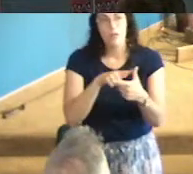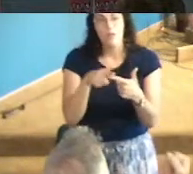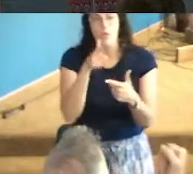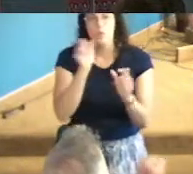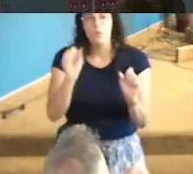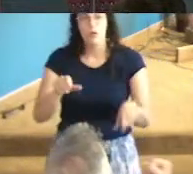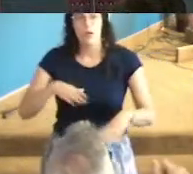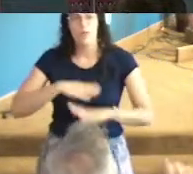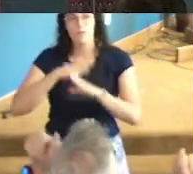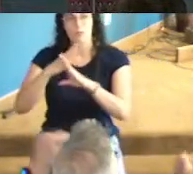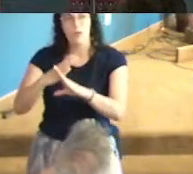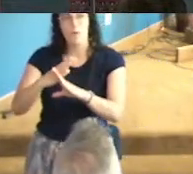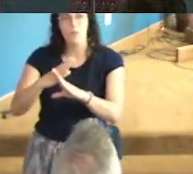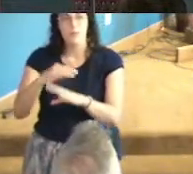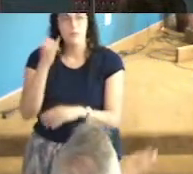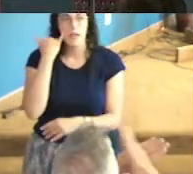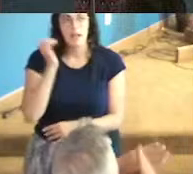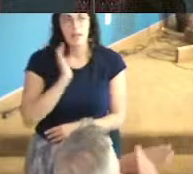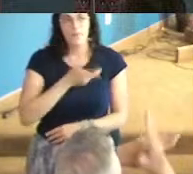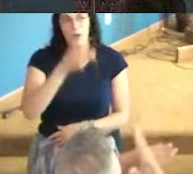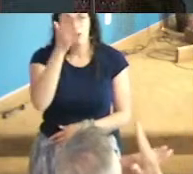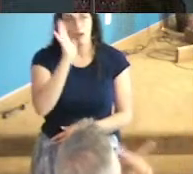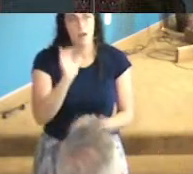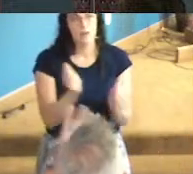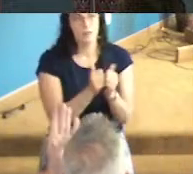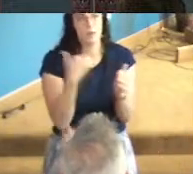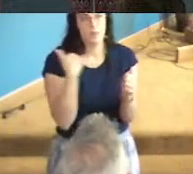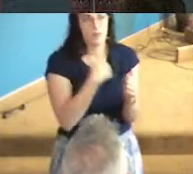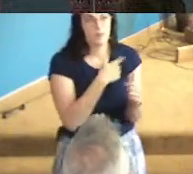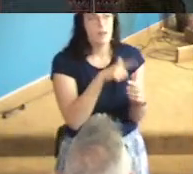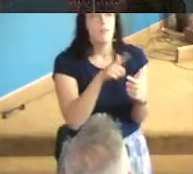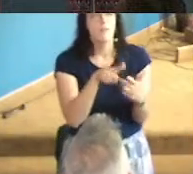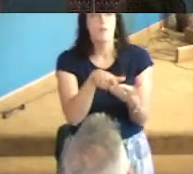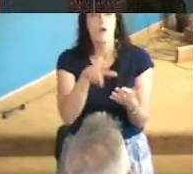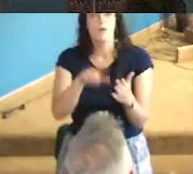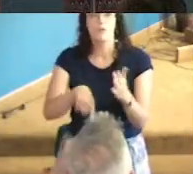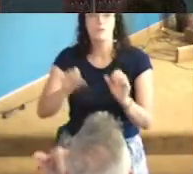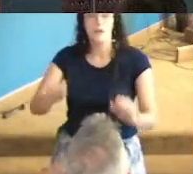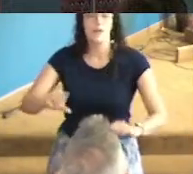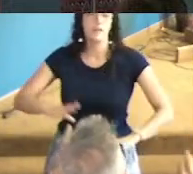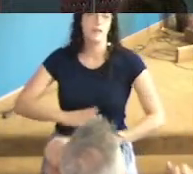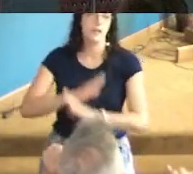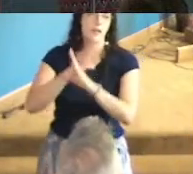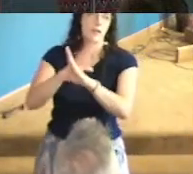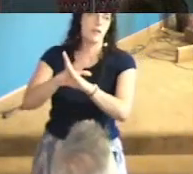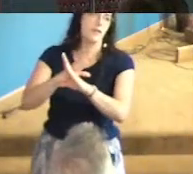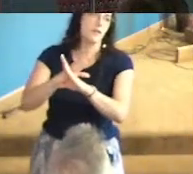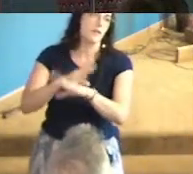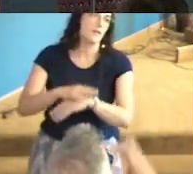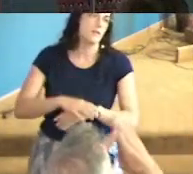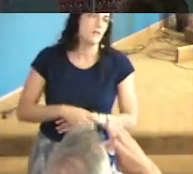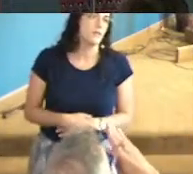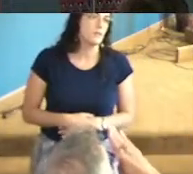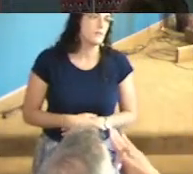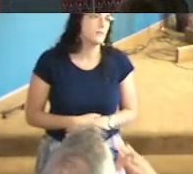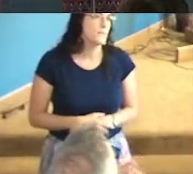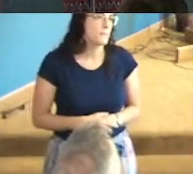for us, then who could ever stop us? And if our God is with us, then what could stand against?